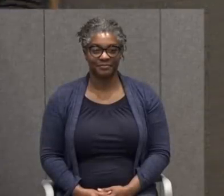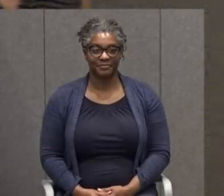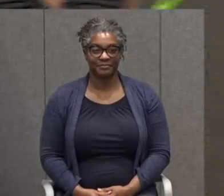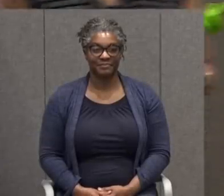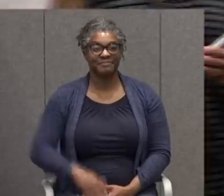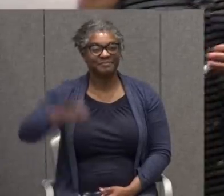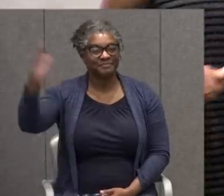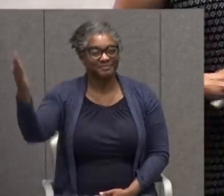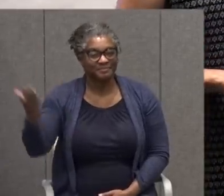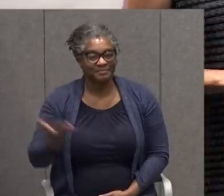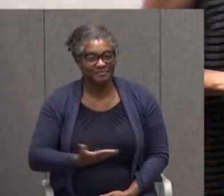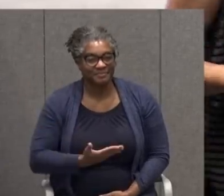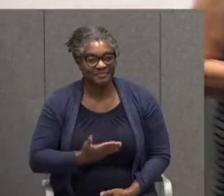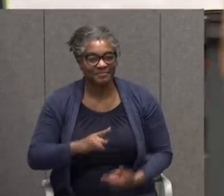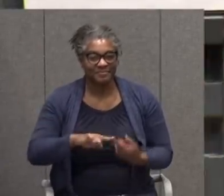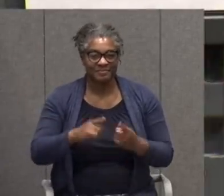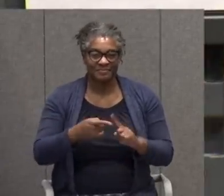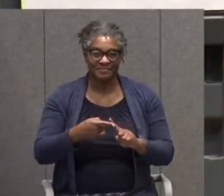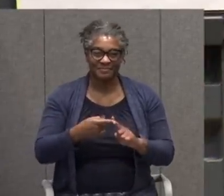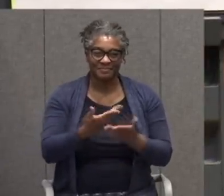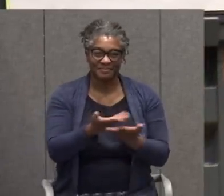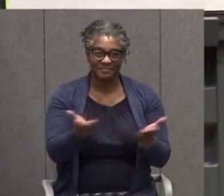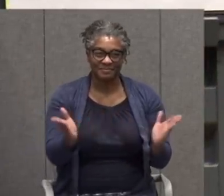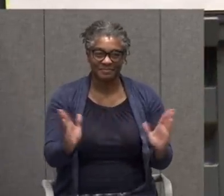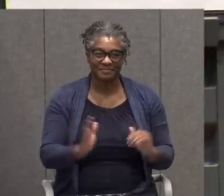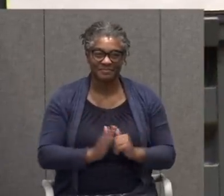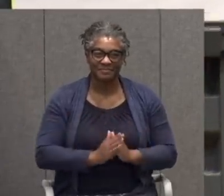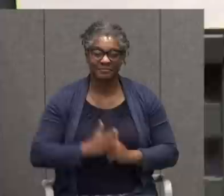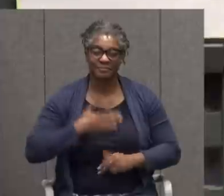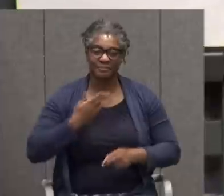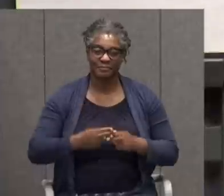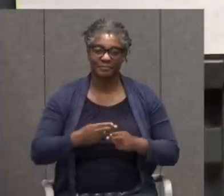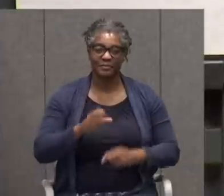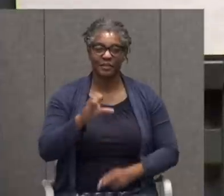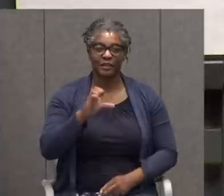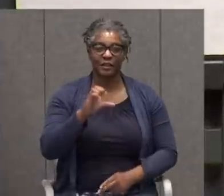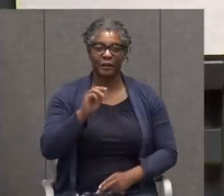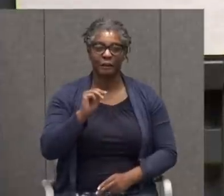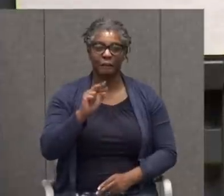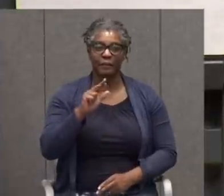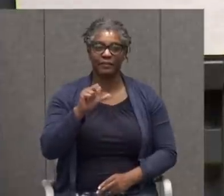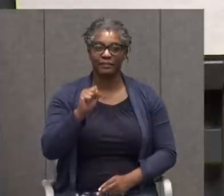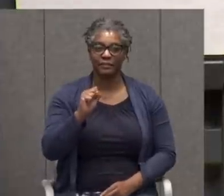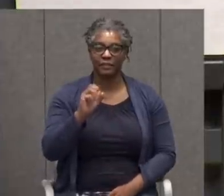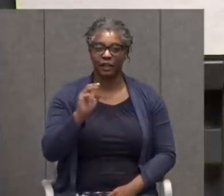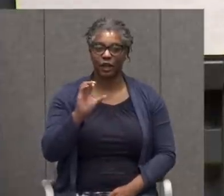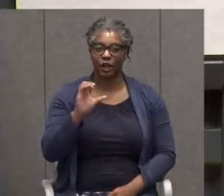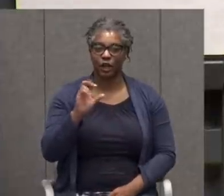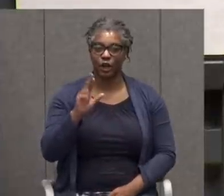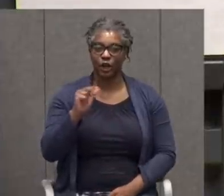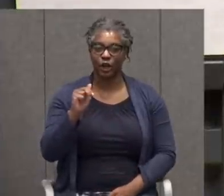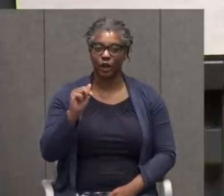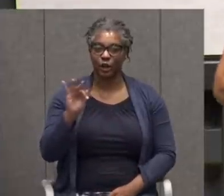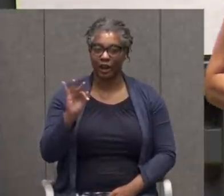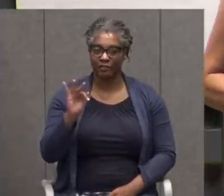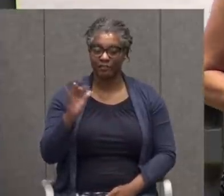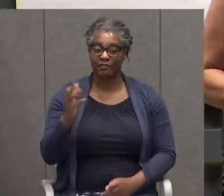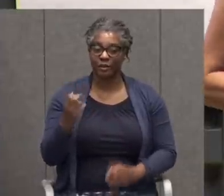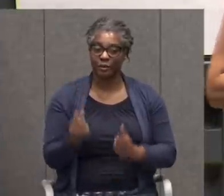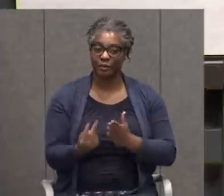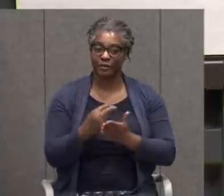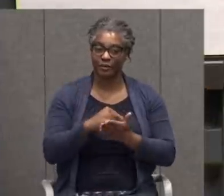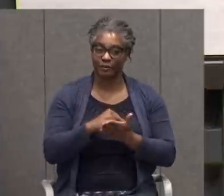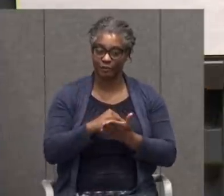Welcome, friends. It's Mrs. Kraft. And I wanted to remind you what we talked about last week and then show you some